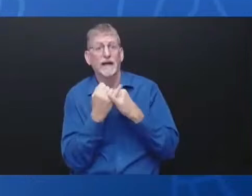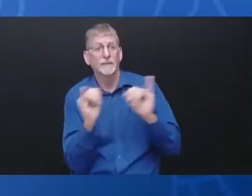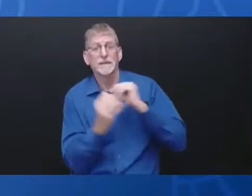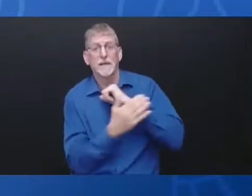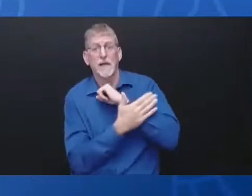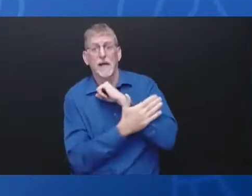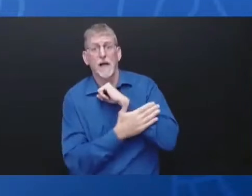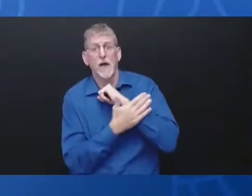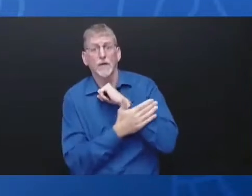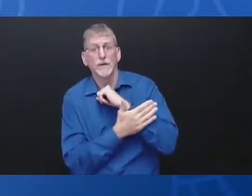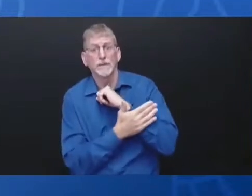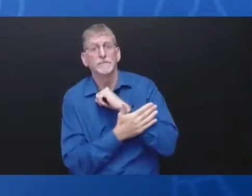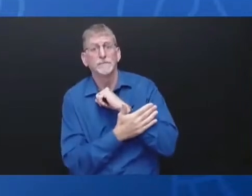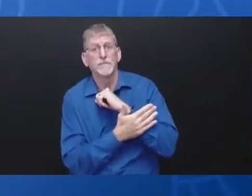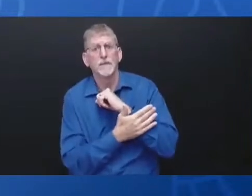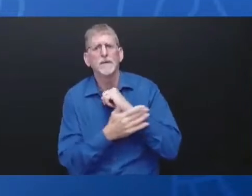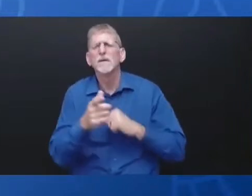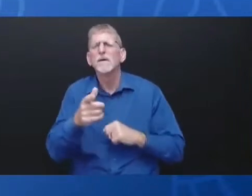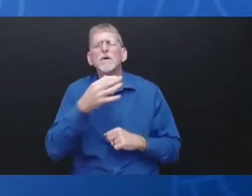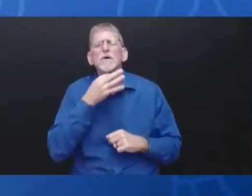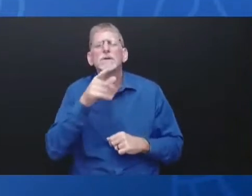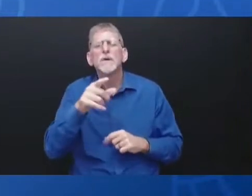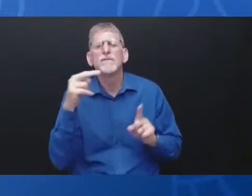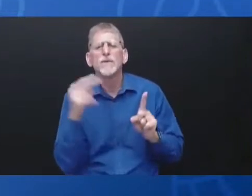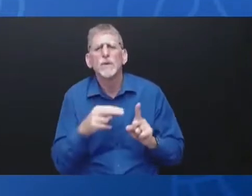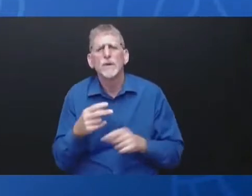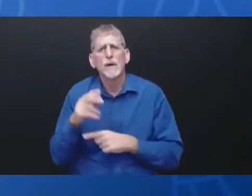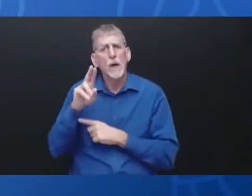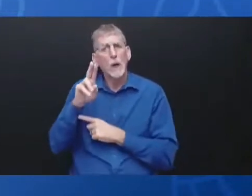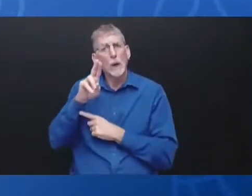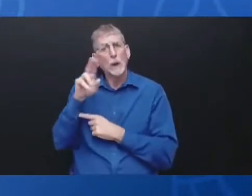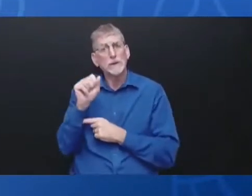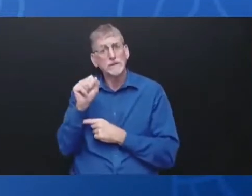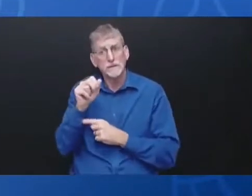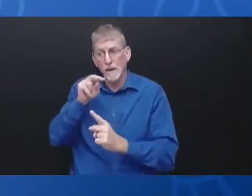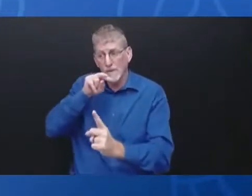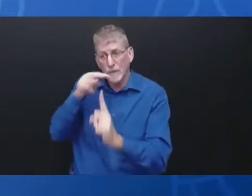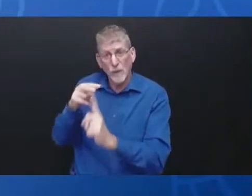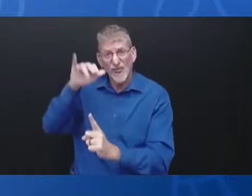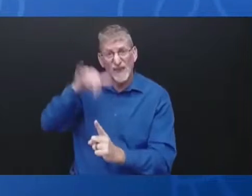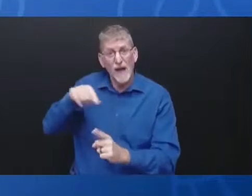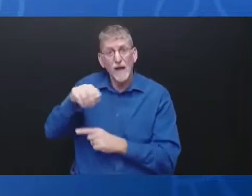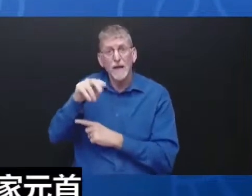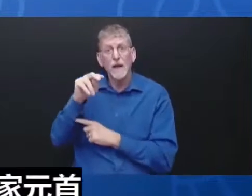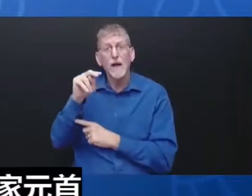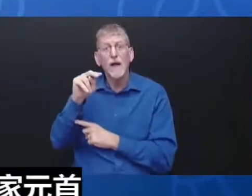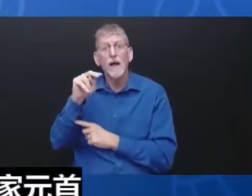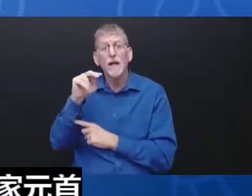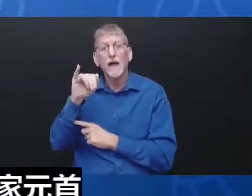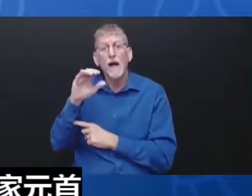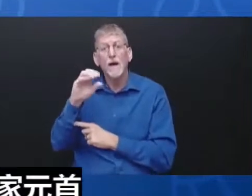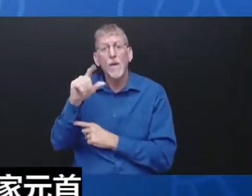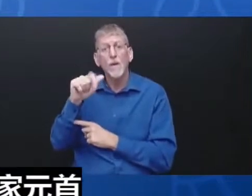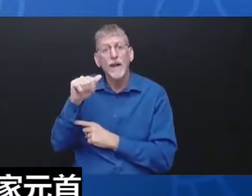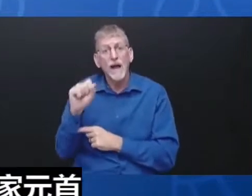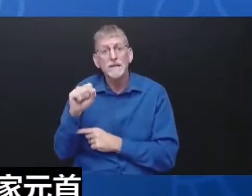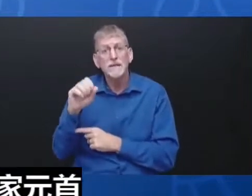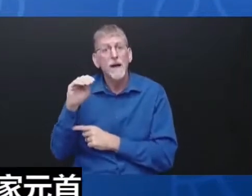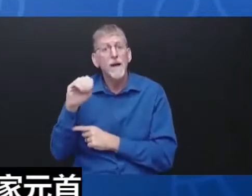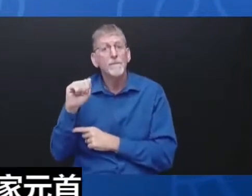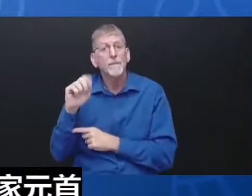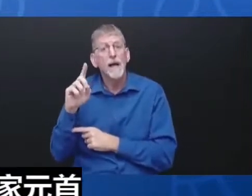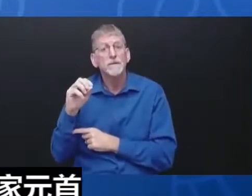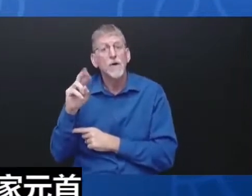Does the U.S. now regard Nicolas Maduro as the legitimate head of state of Venezuela? And